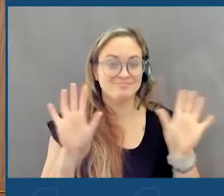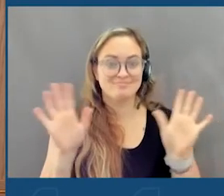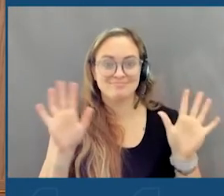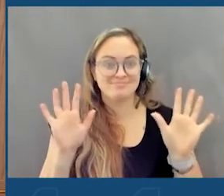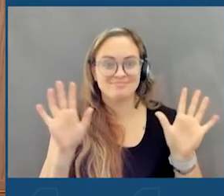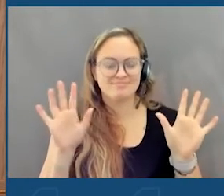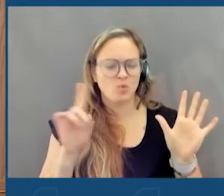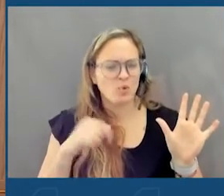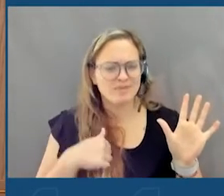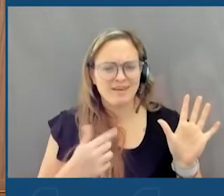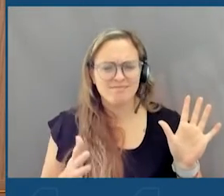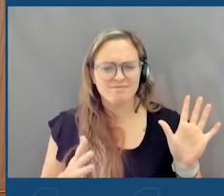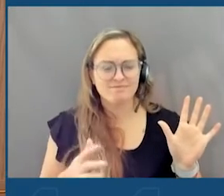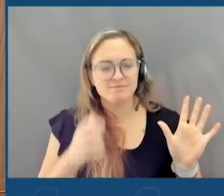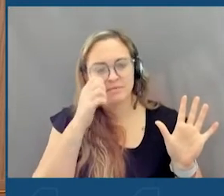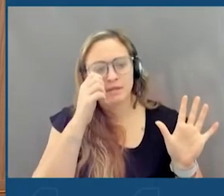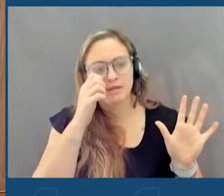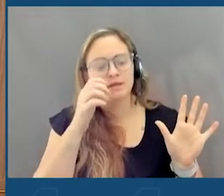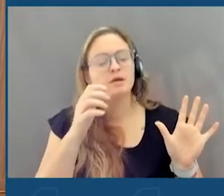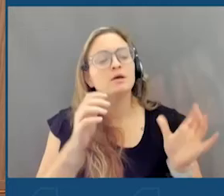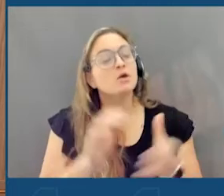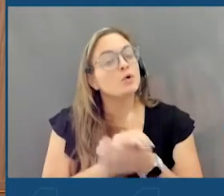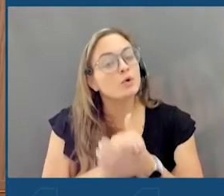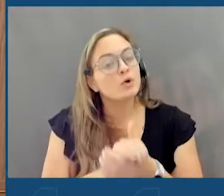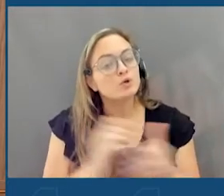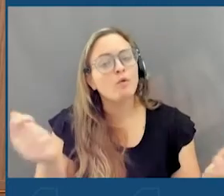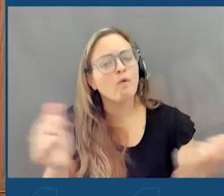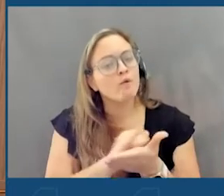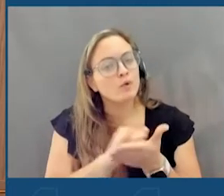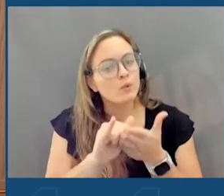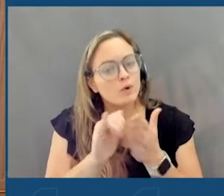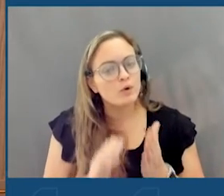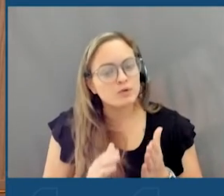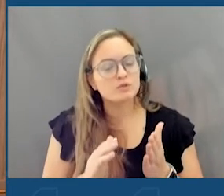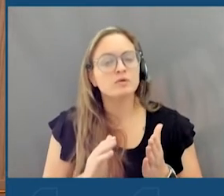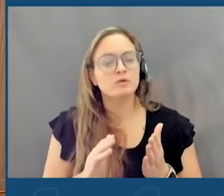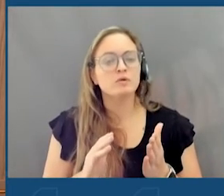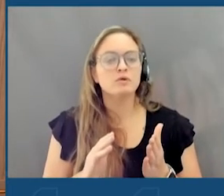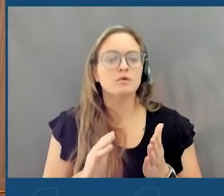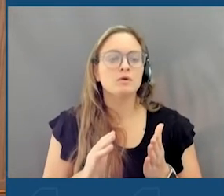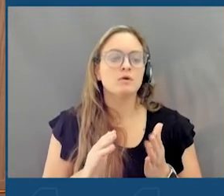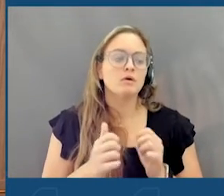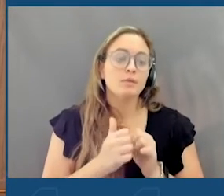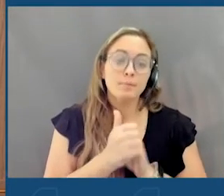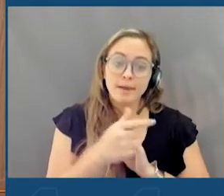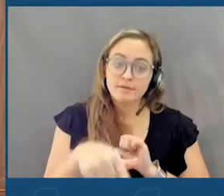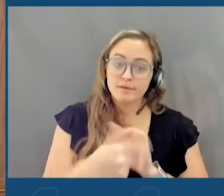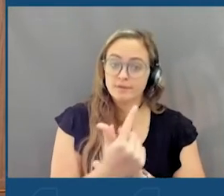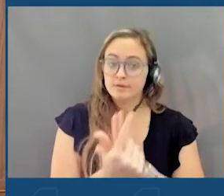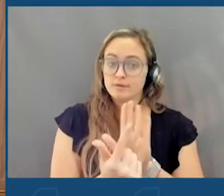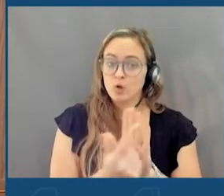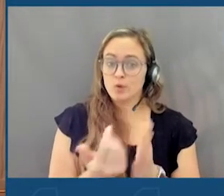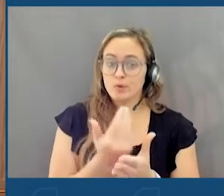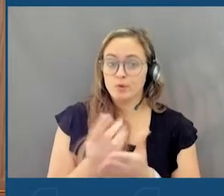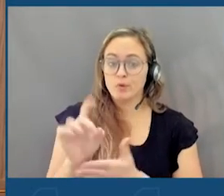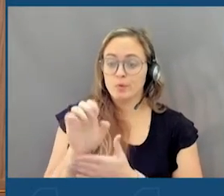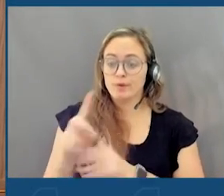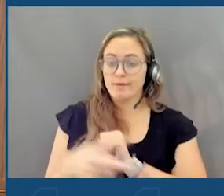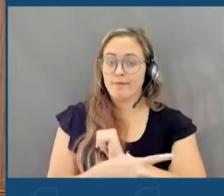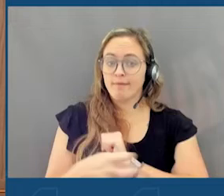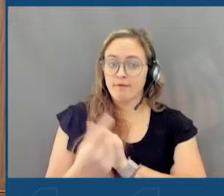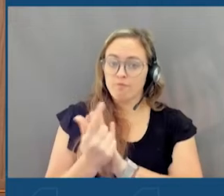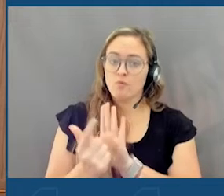Where was I? We congratulate all New Yorkers on the passage of the new deed theft